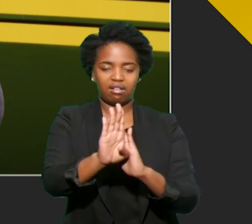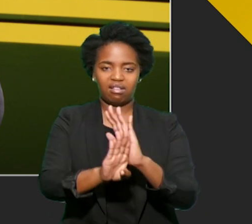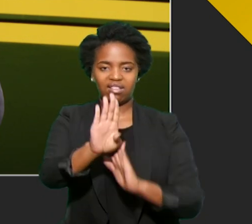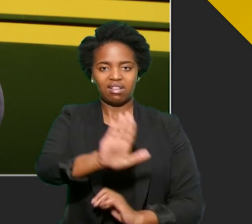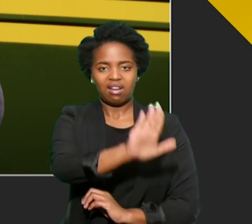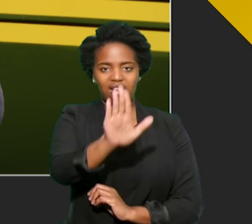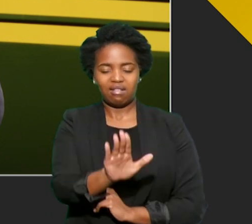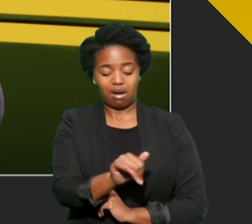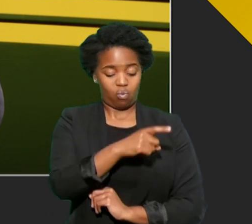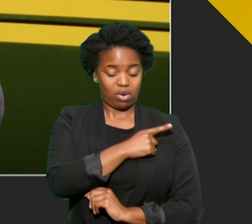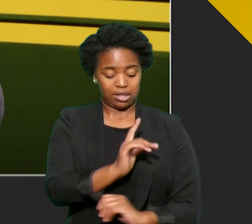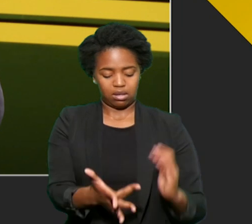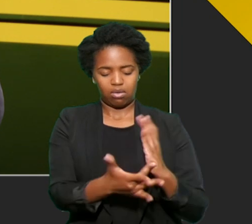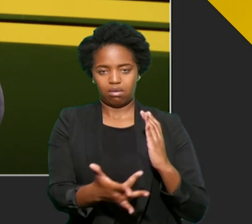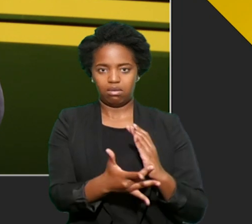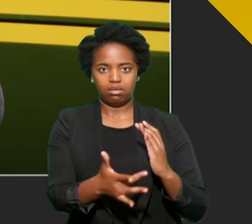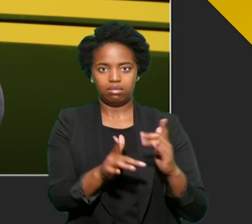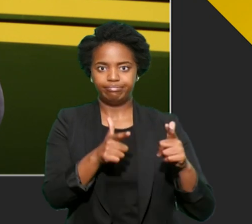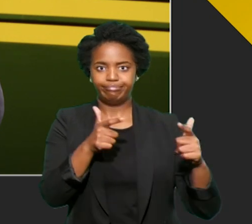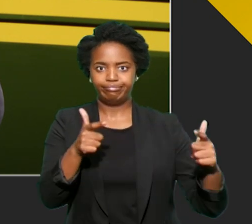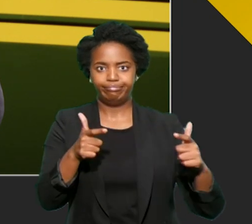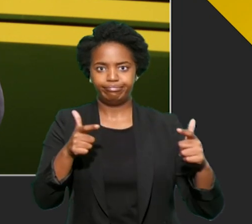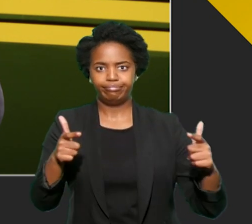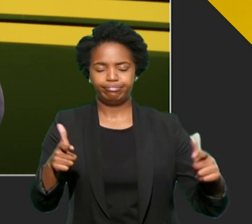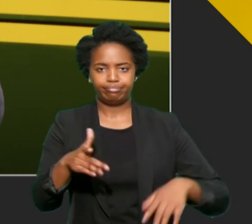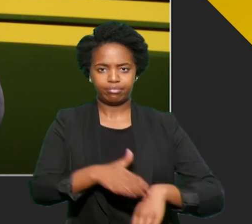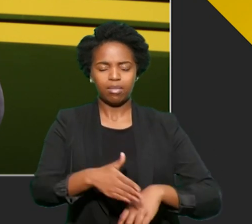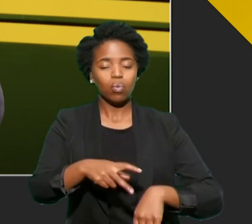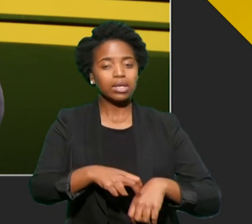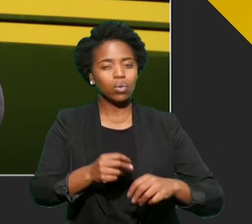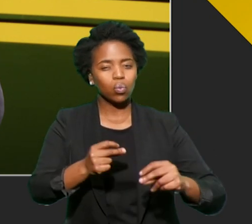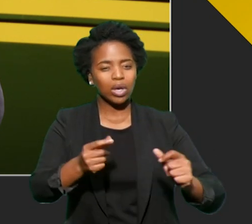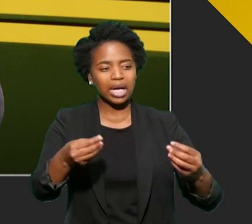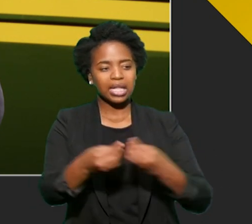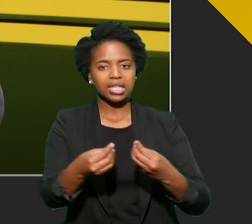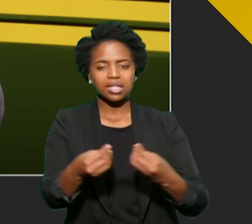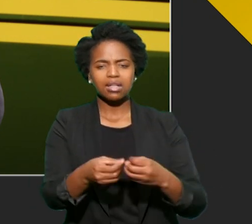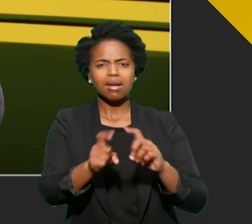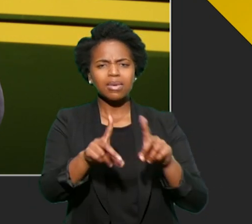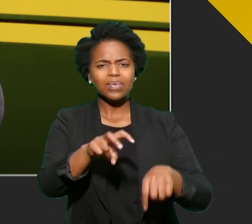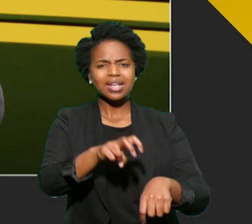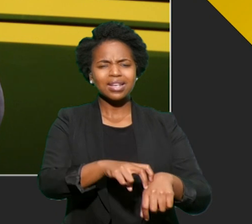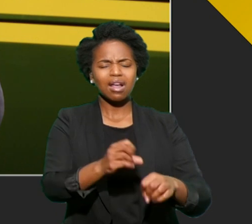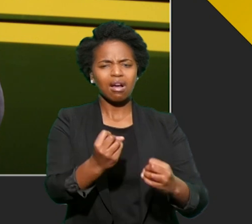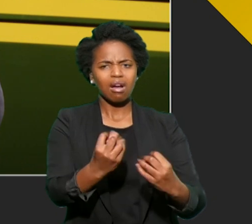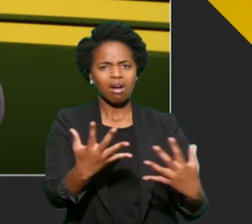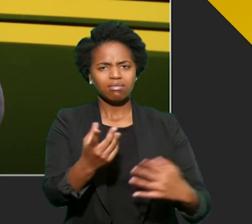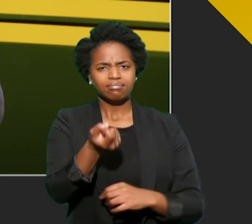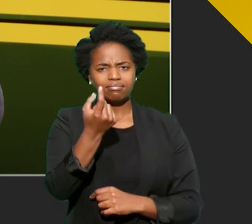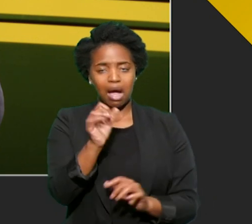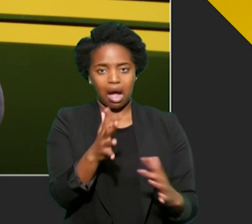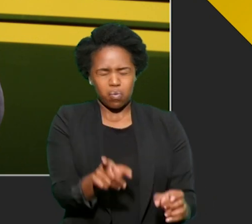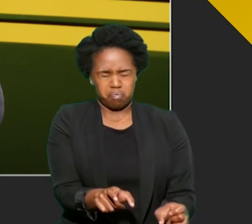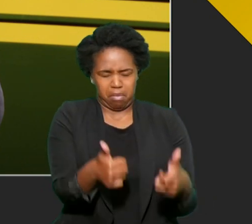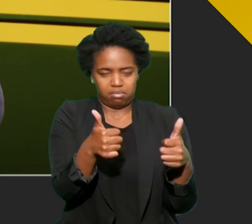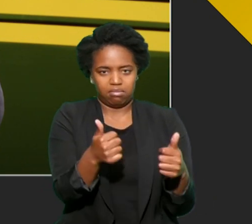because technology is expanding, meaning quicker things and information, but also it leaves a lot to understand, which is how great can we be